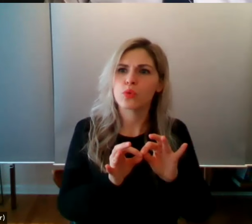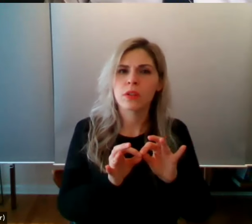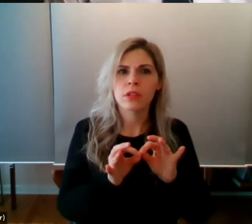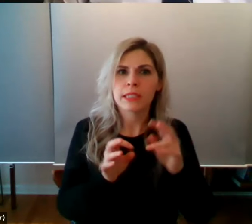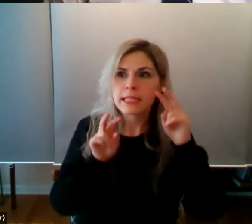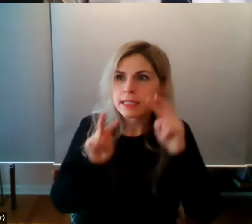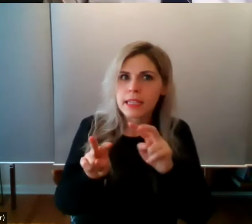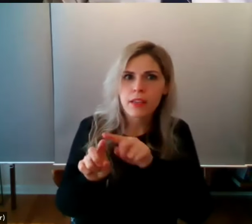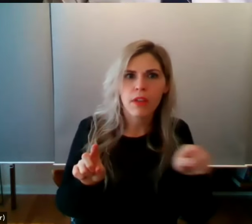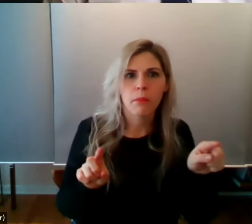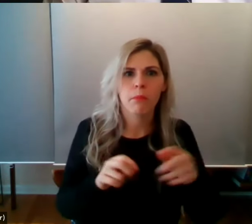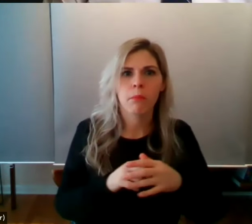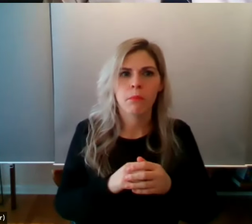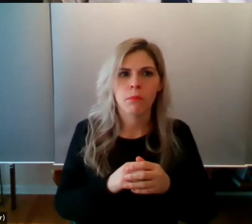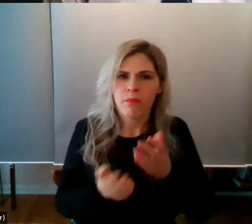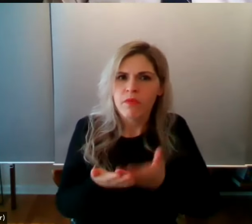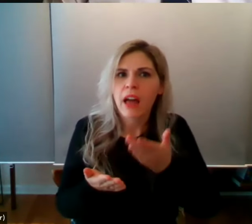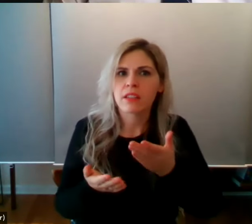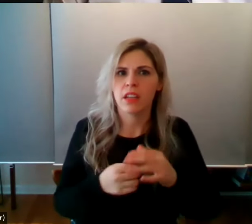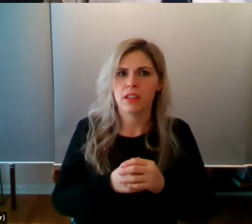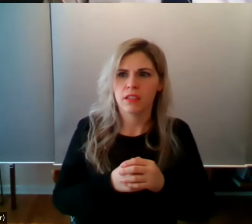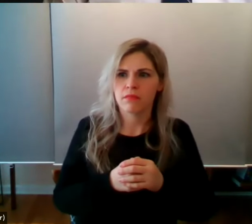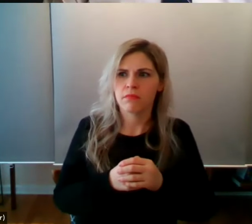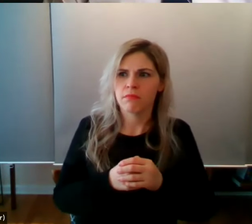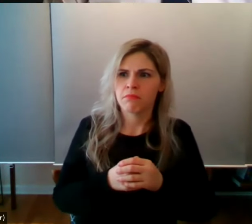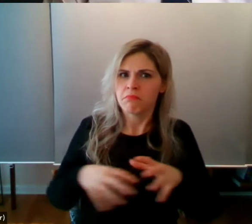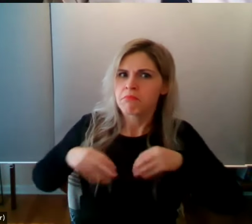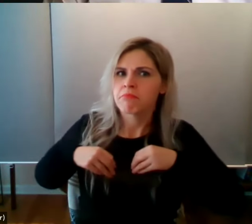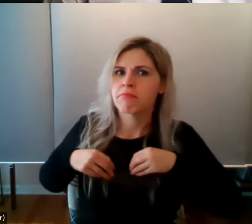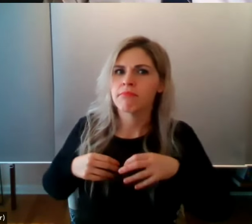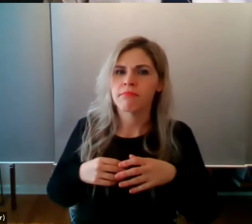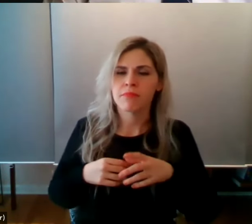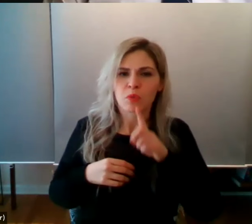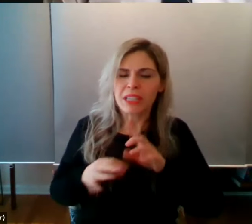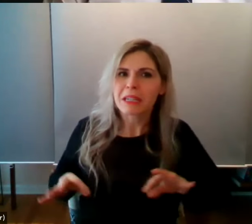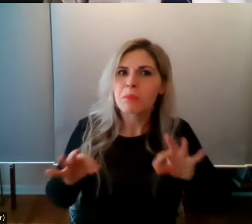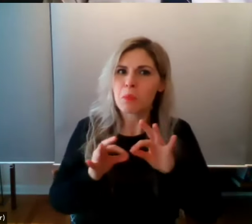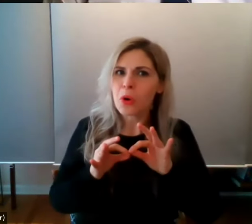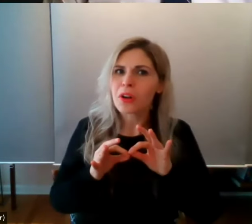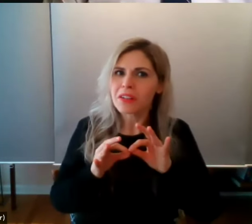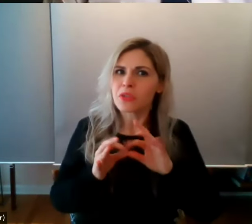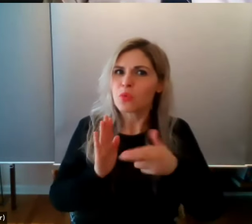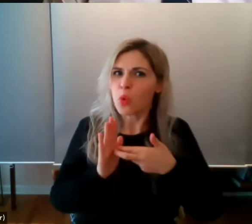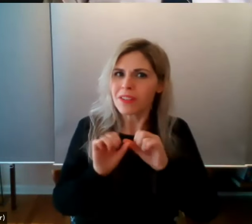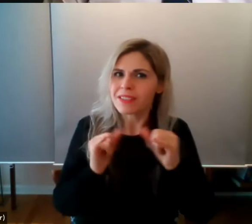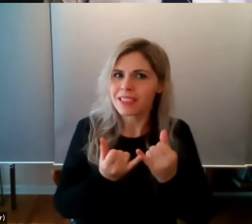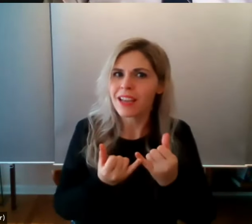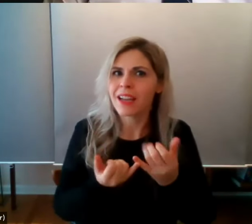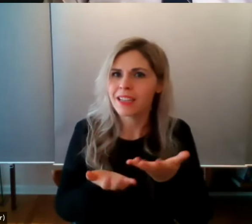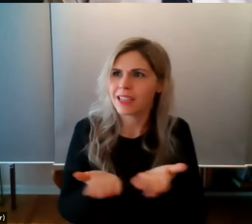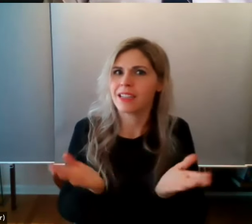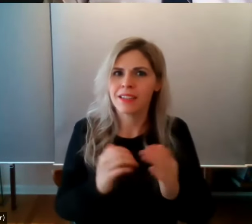and seen as normal and integral parts of our society and our school society,